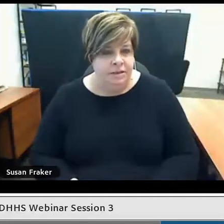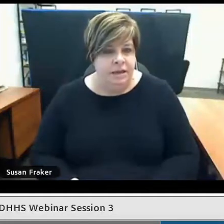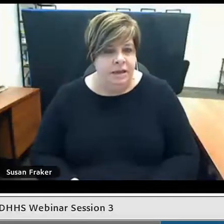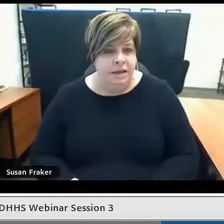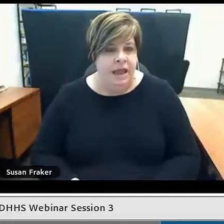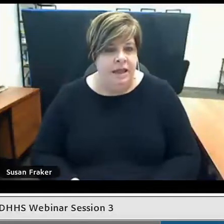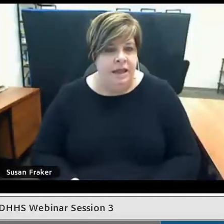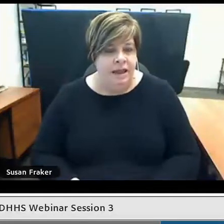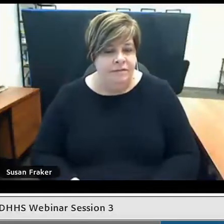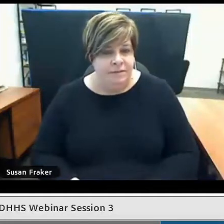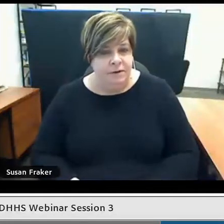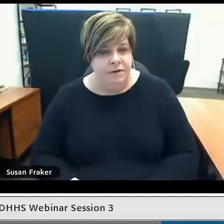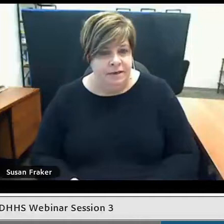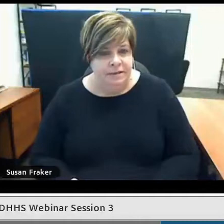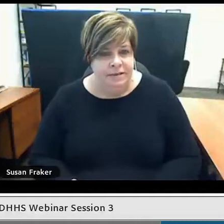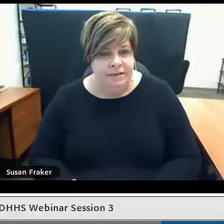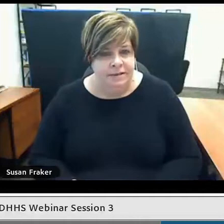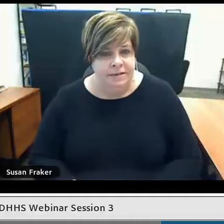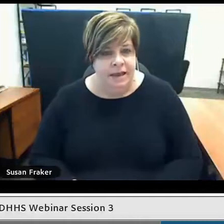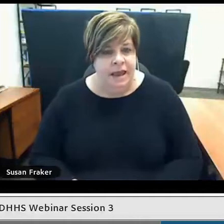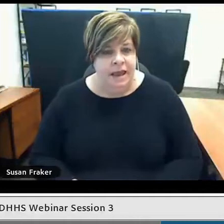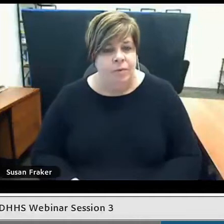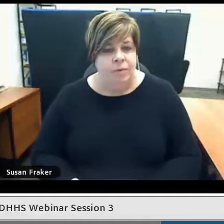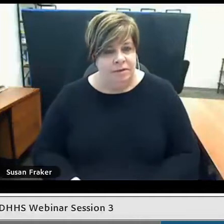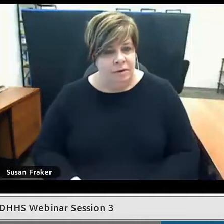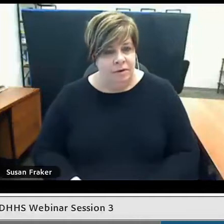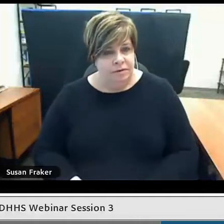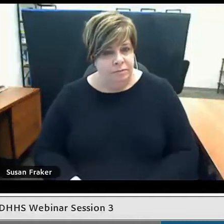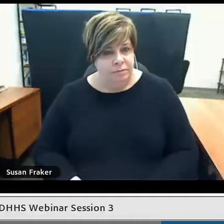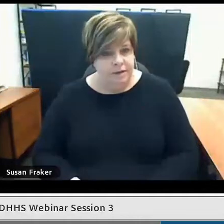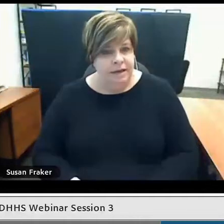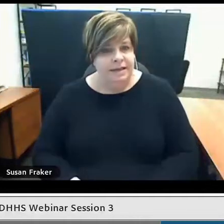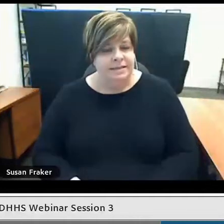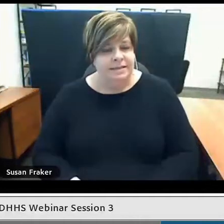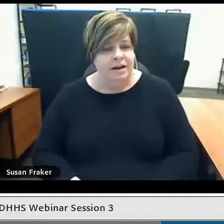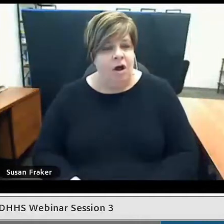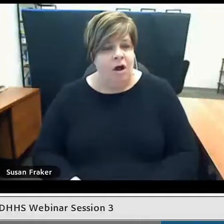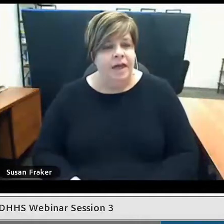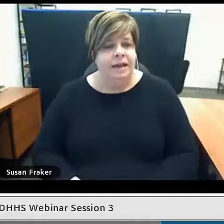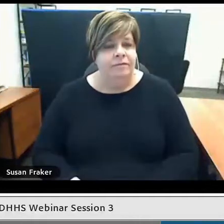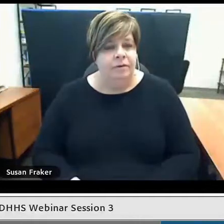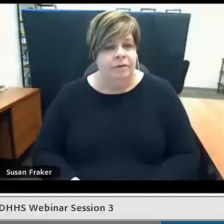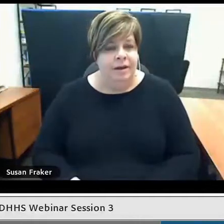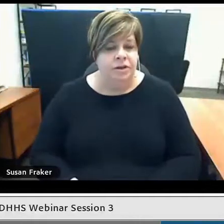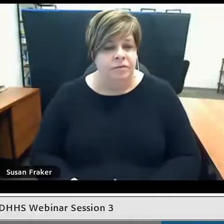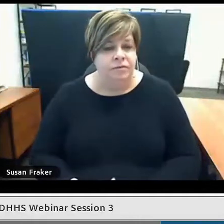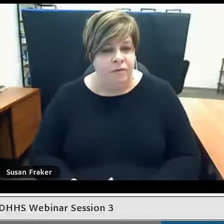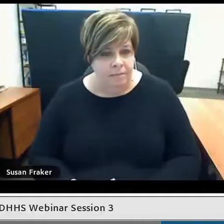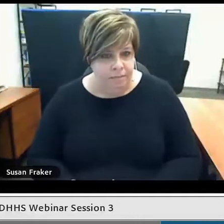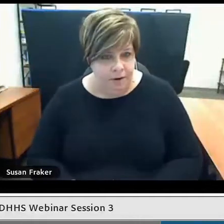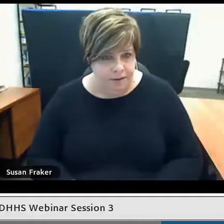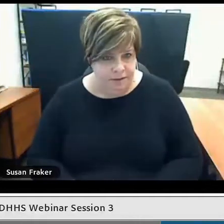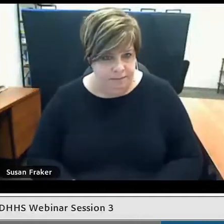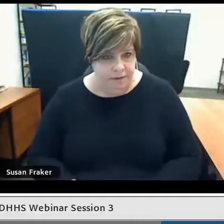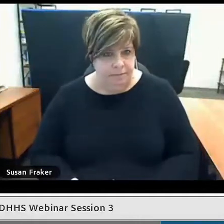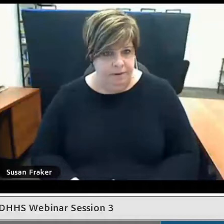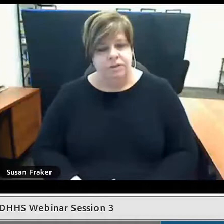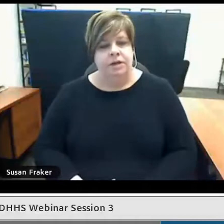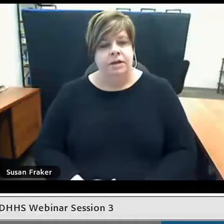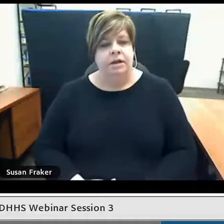languages, and life experiences. And what's the most important is to get all that information from